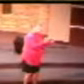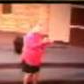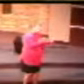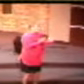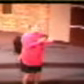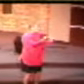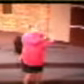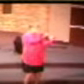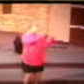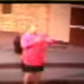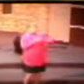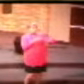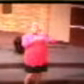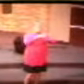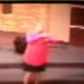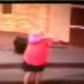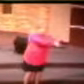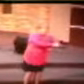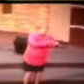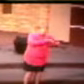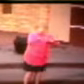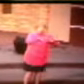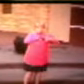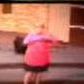borders like that.